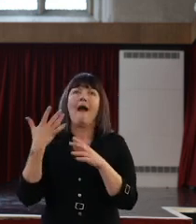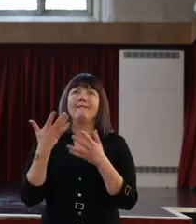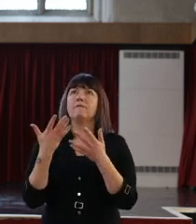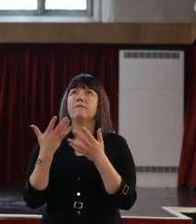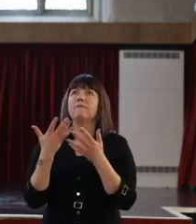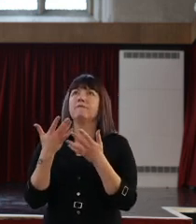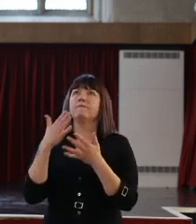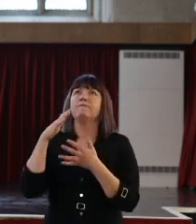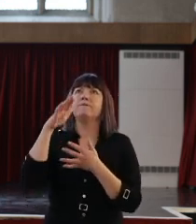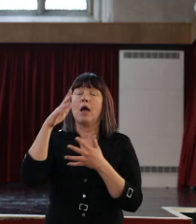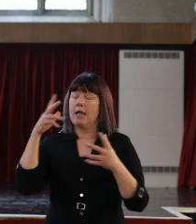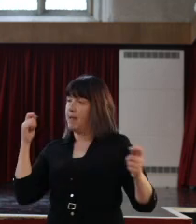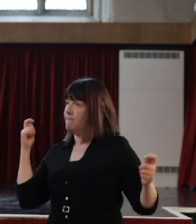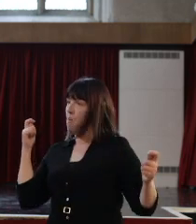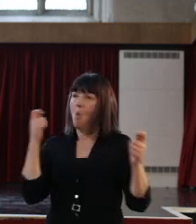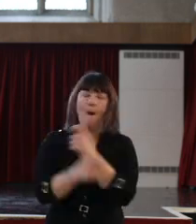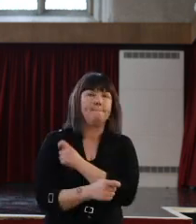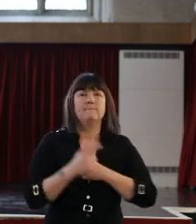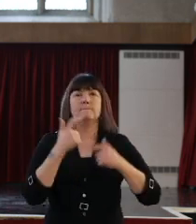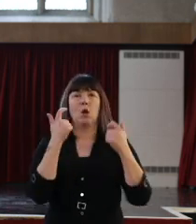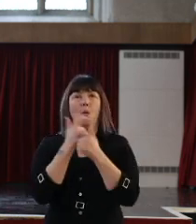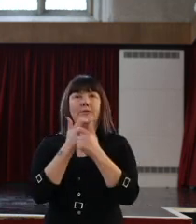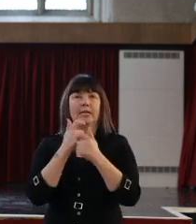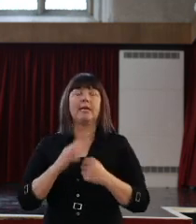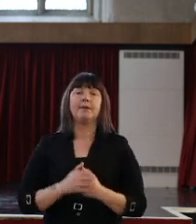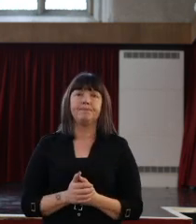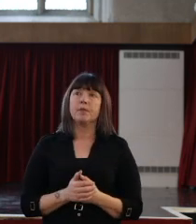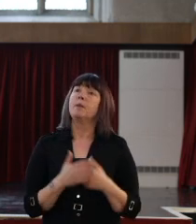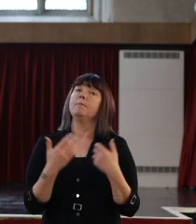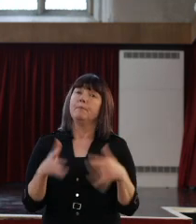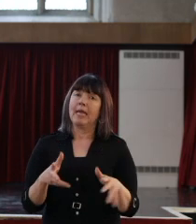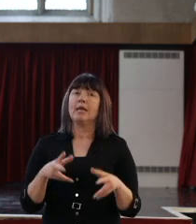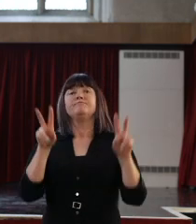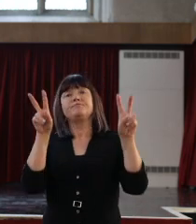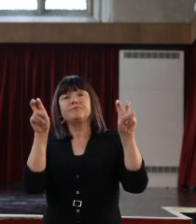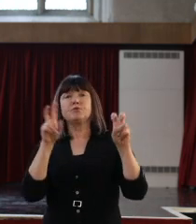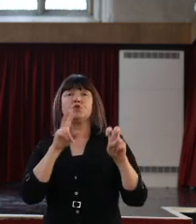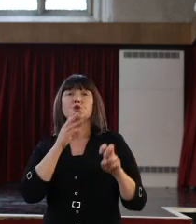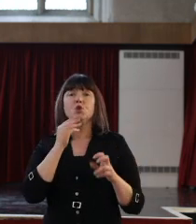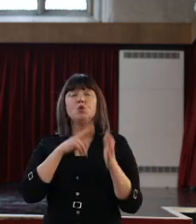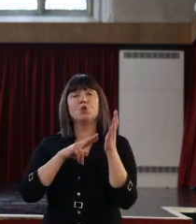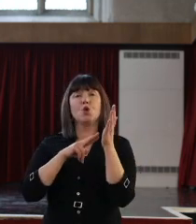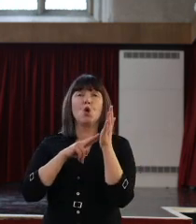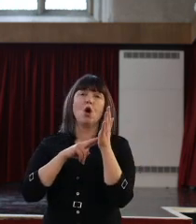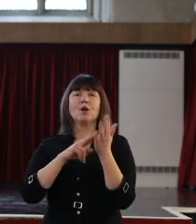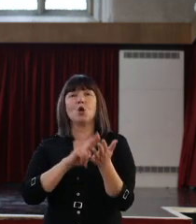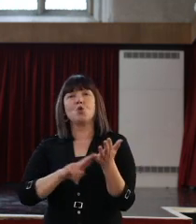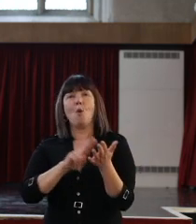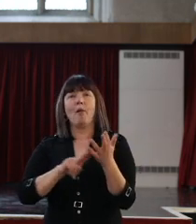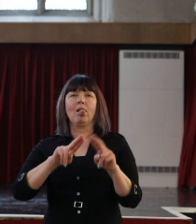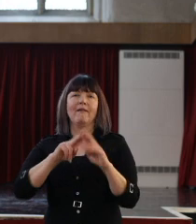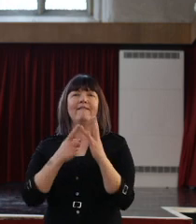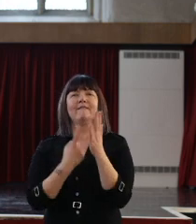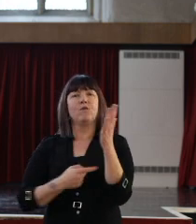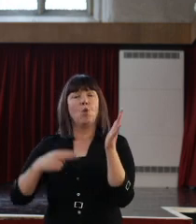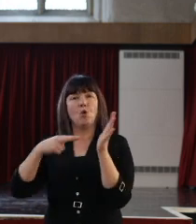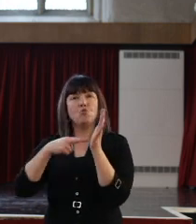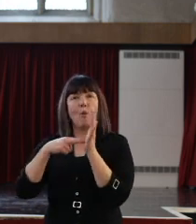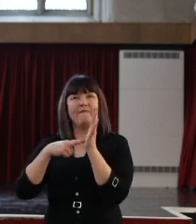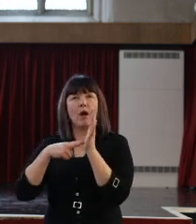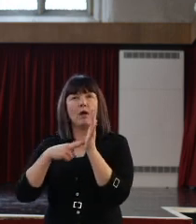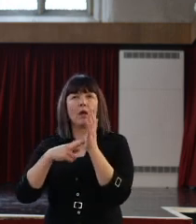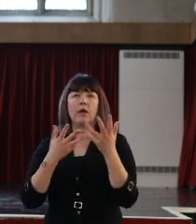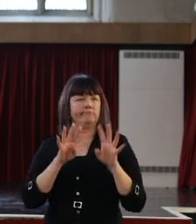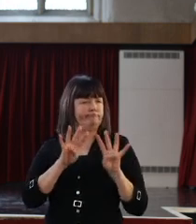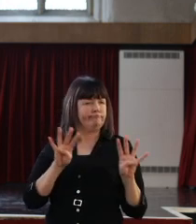In 1996, I wrote the first Normal for Norfolk sketch show and formed the Nimmo Twins with Owen Evans a year later. And in 1997,